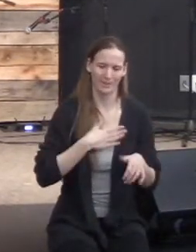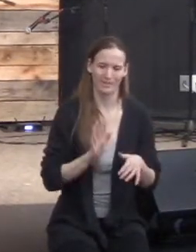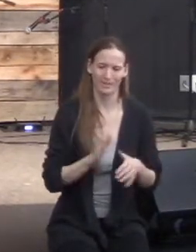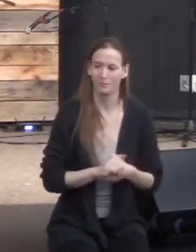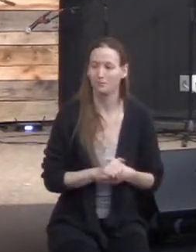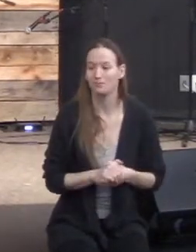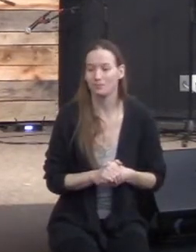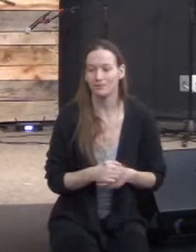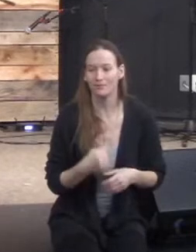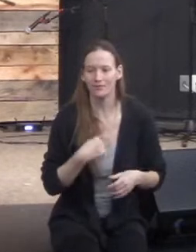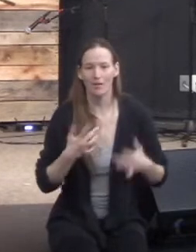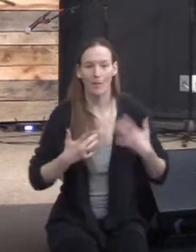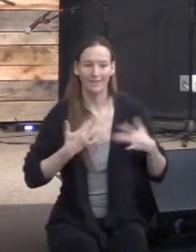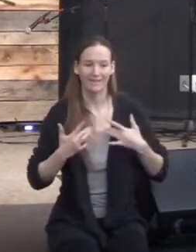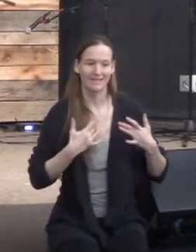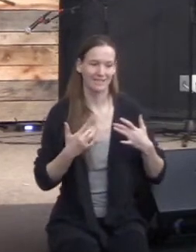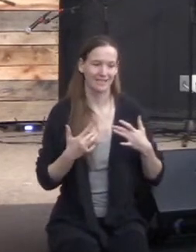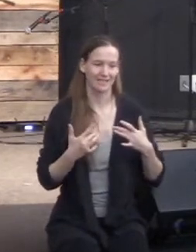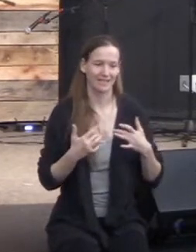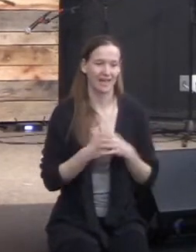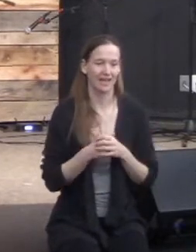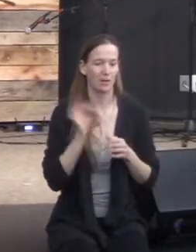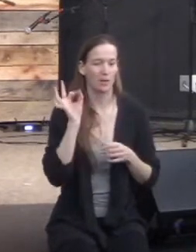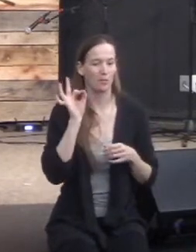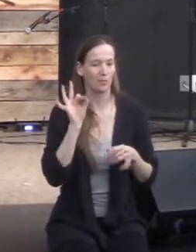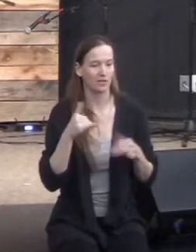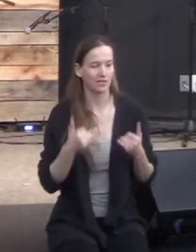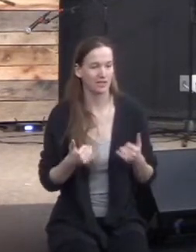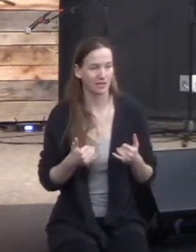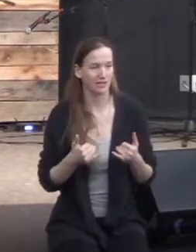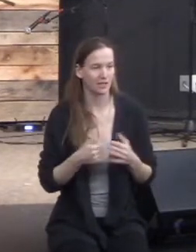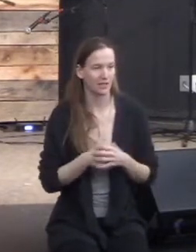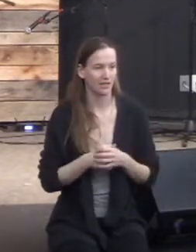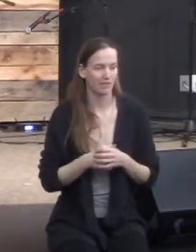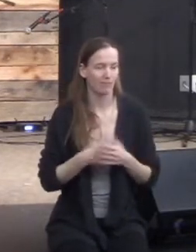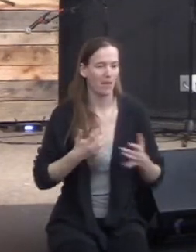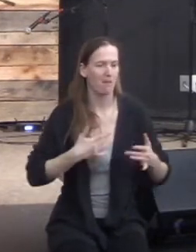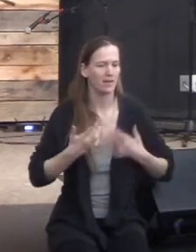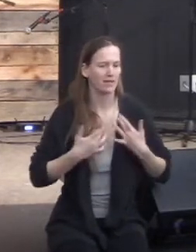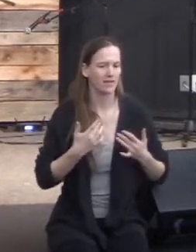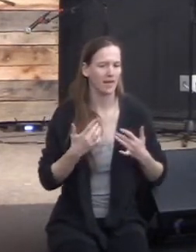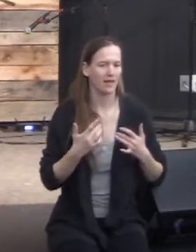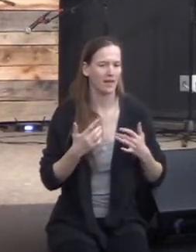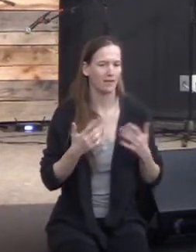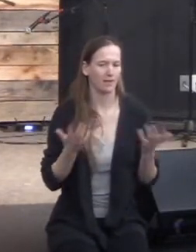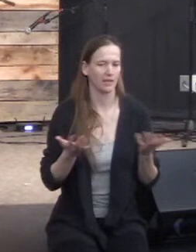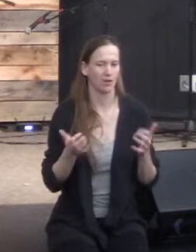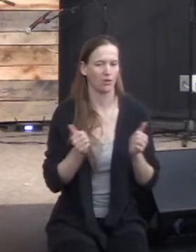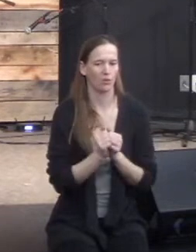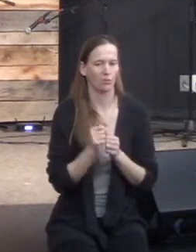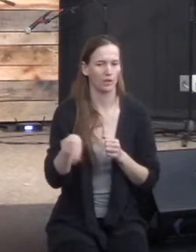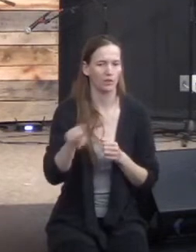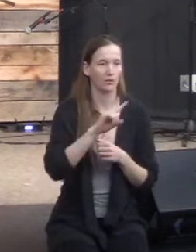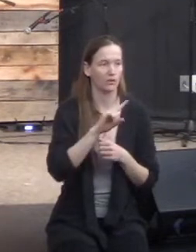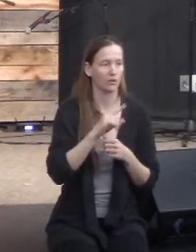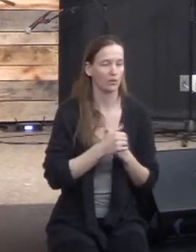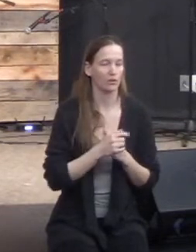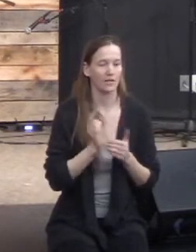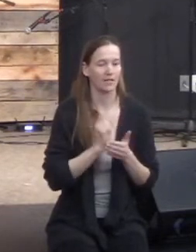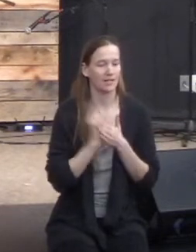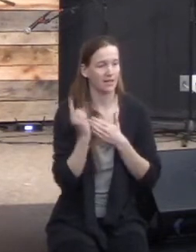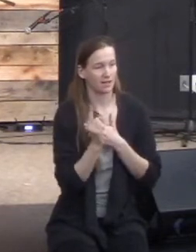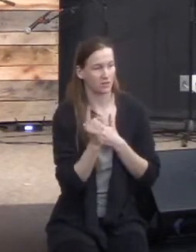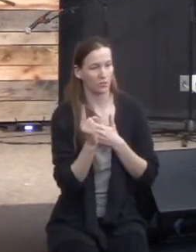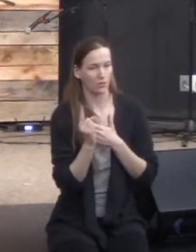Guys, I am so excited to be preaching today. Excited to be with you. You know,